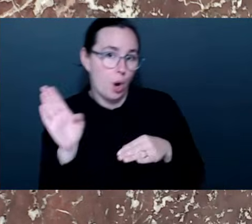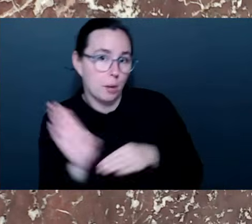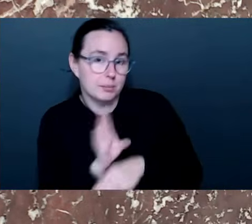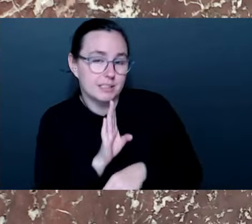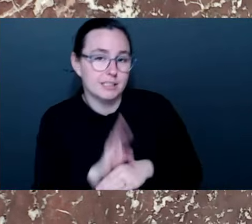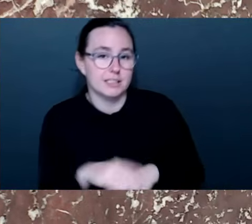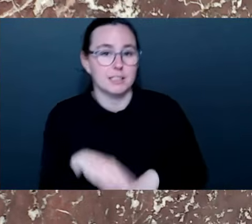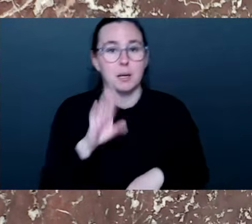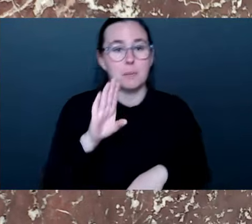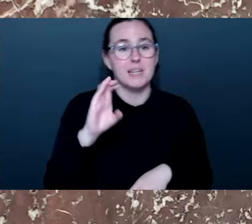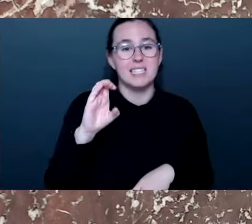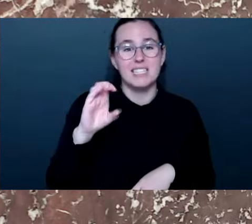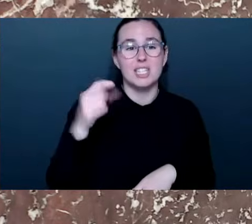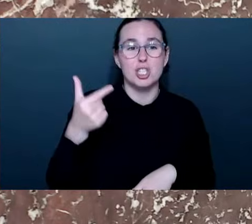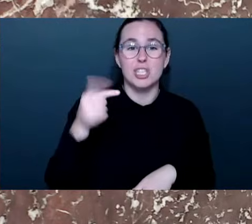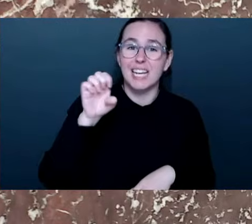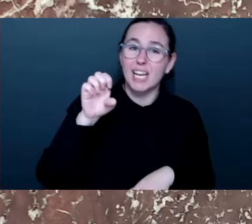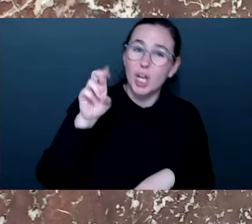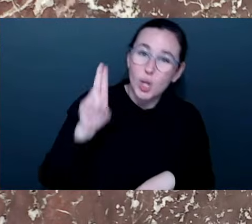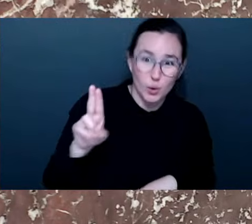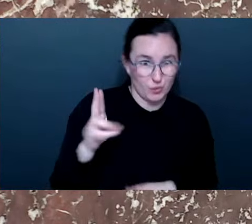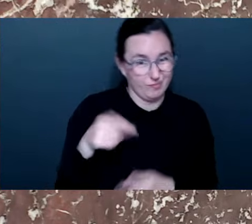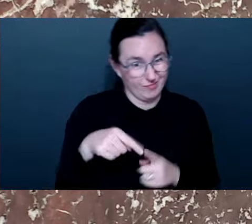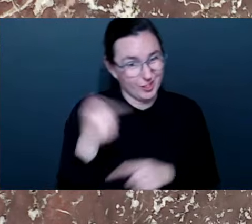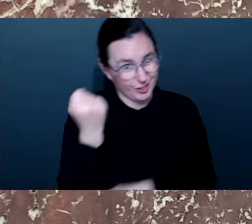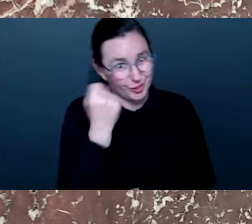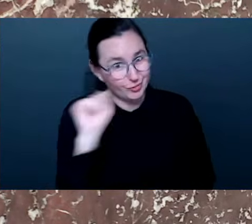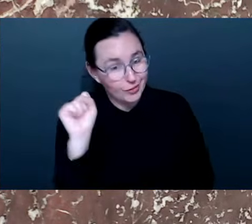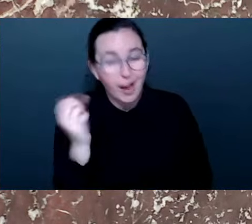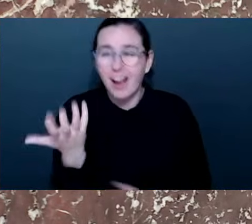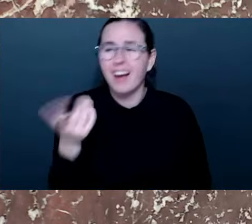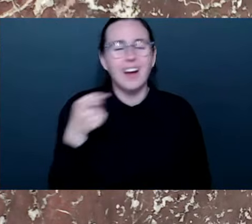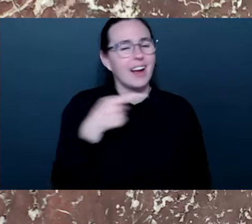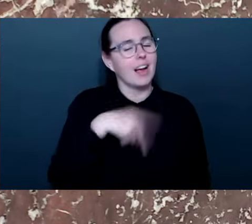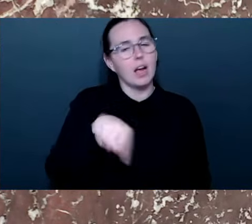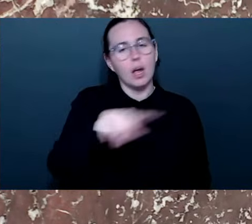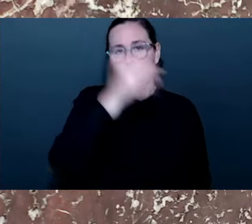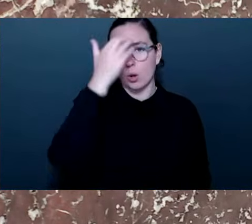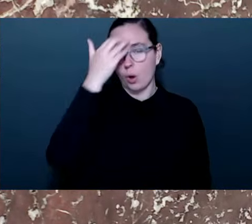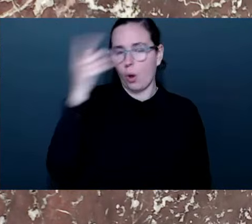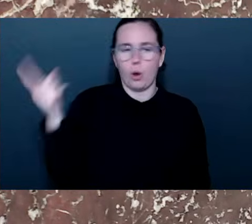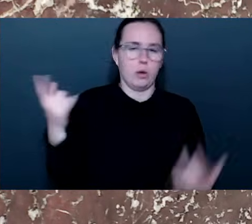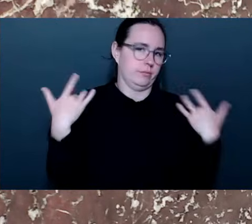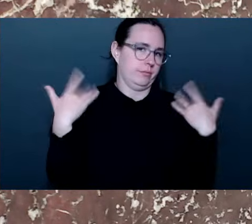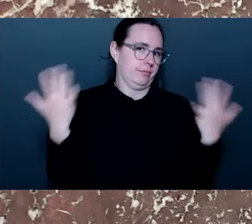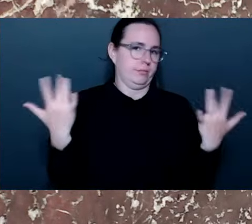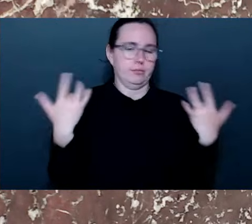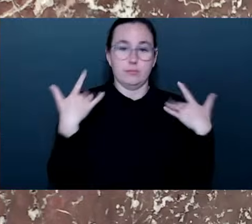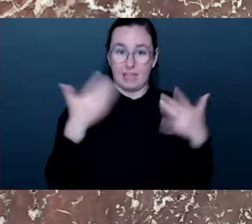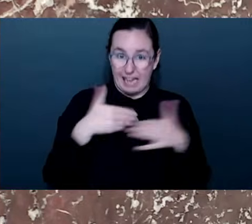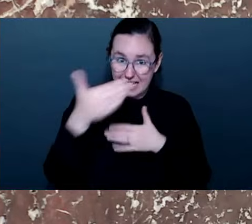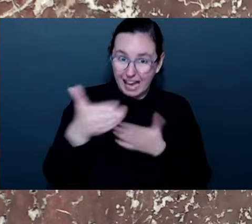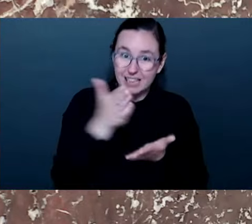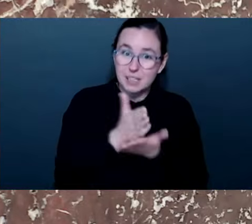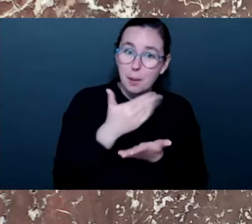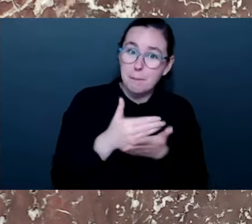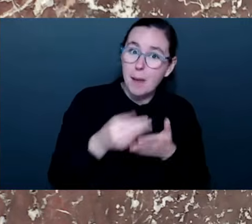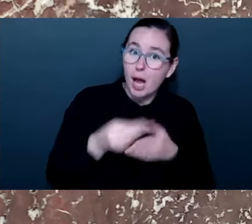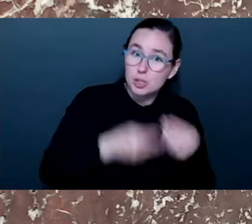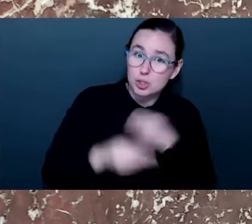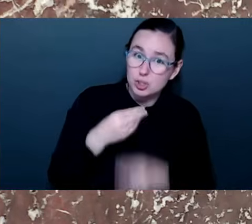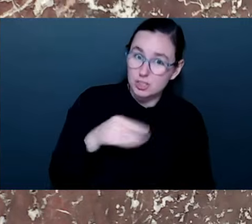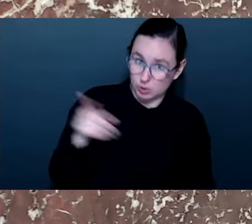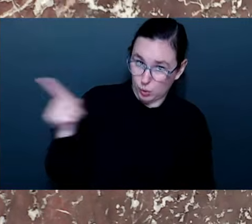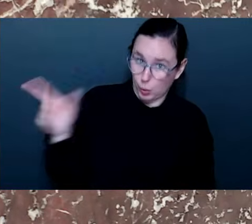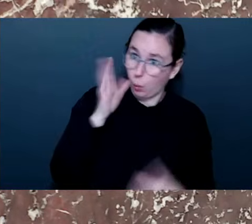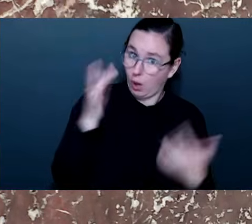very clear to municipalities in this budget cycle whether they can expect more downloading costs or if this government is actually going to finally, once and